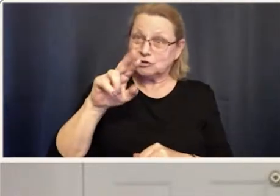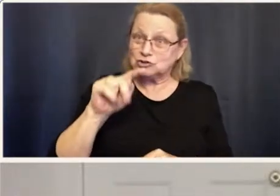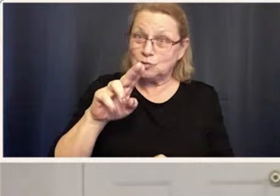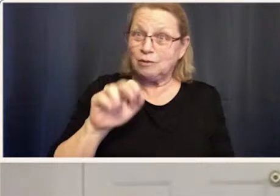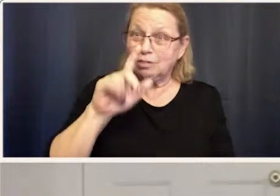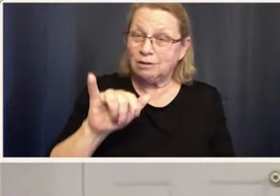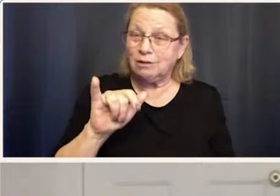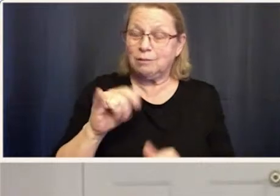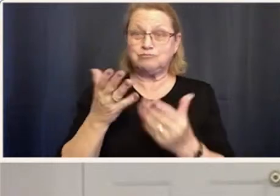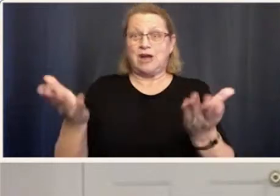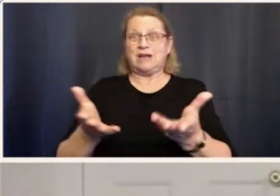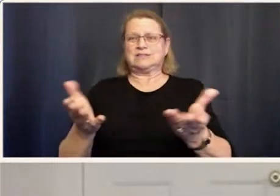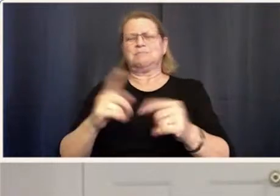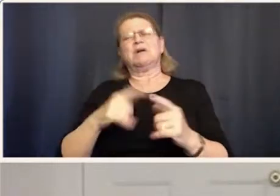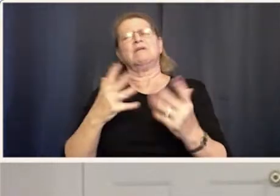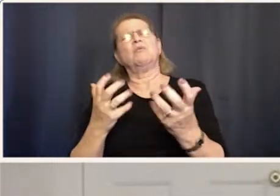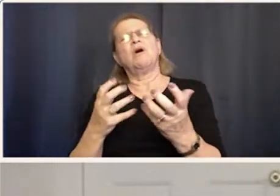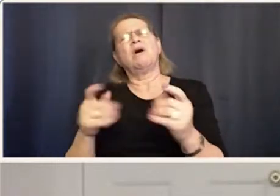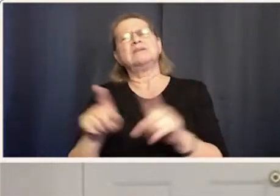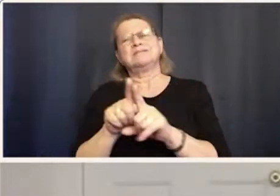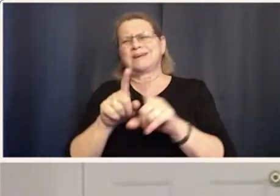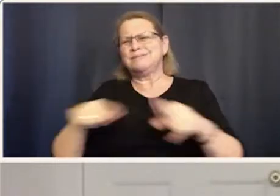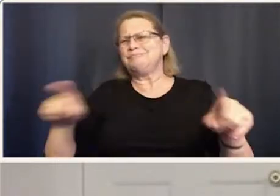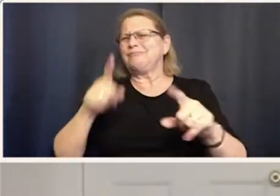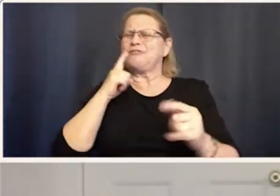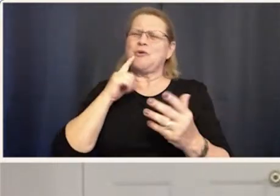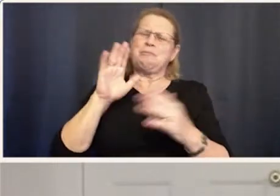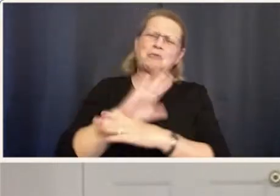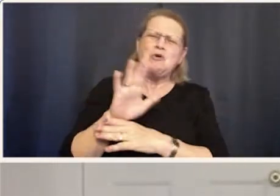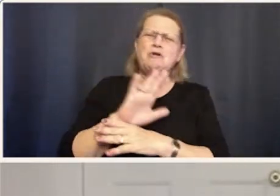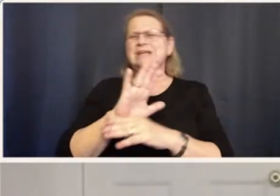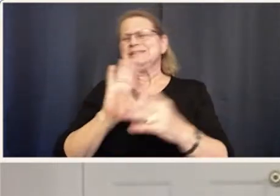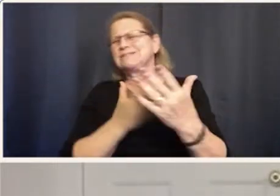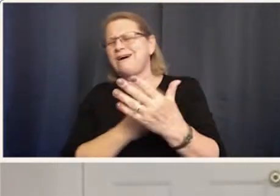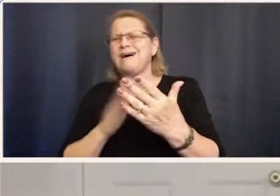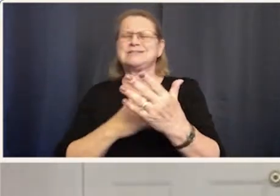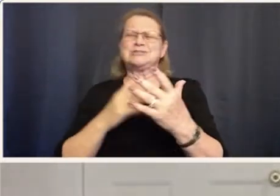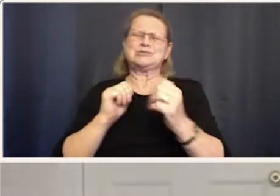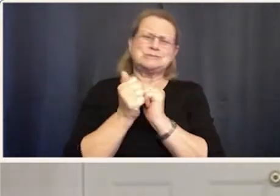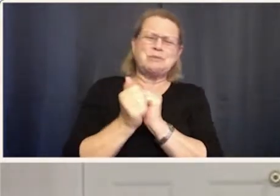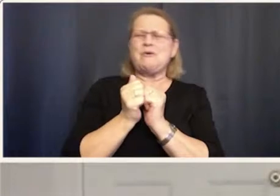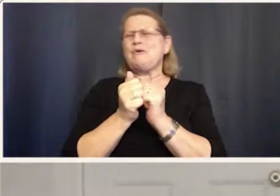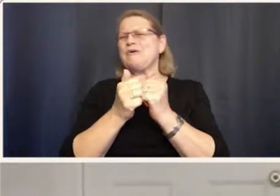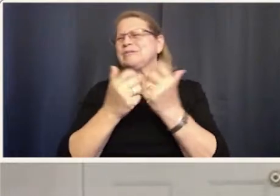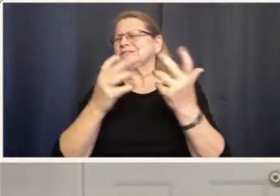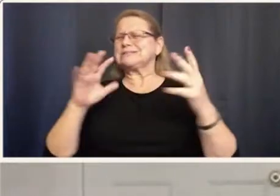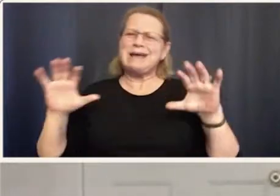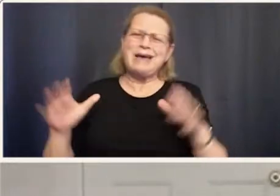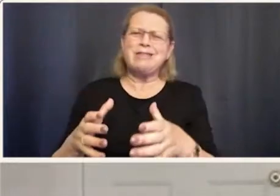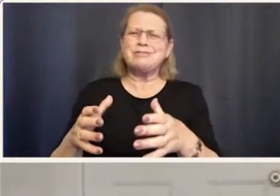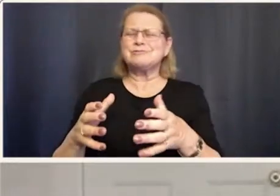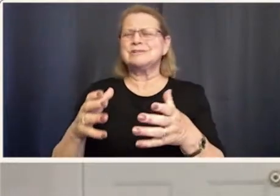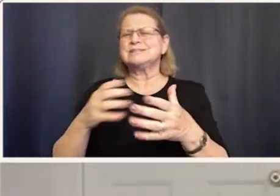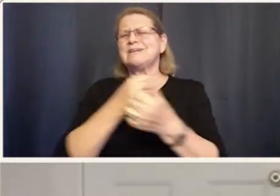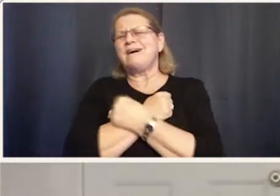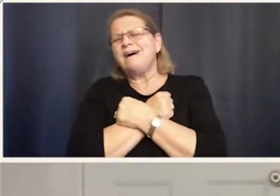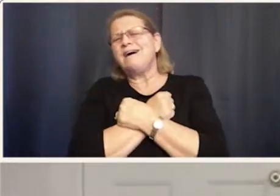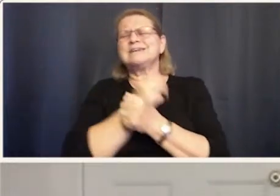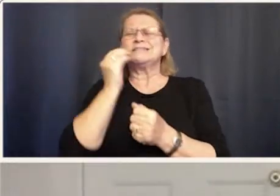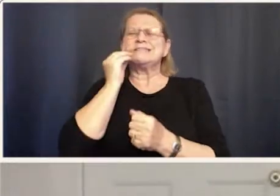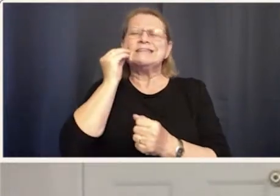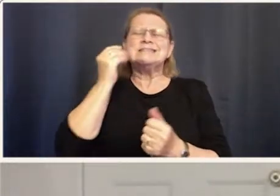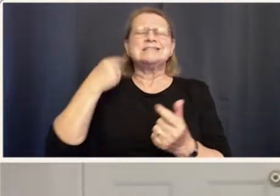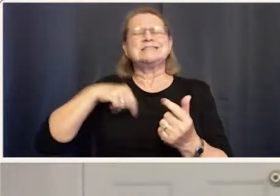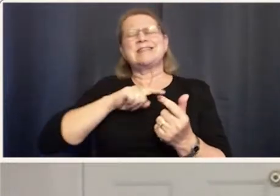us, for the movies, concerts, sports, gatherings, and those hugs and kisses that we all took for granted.